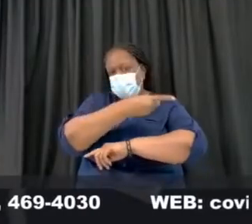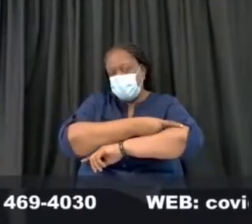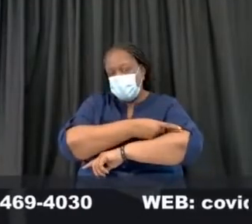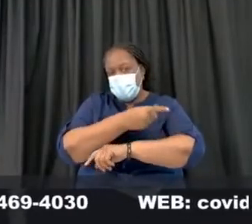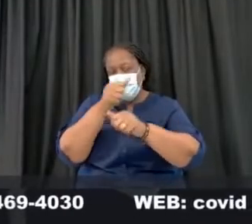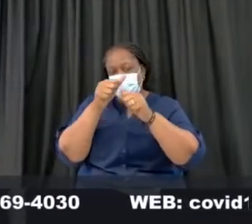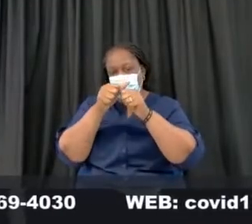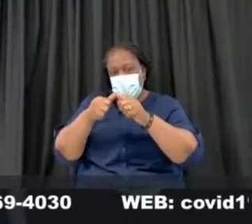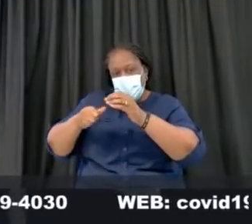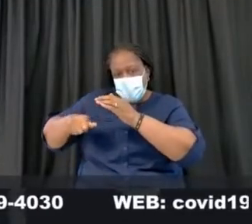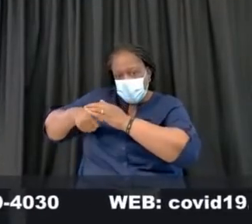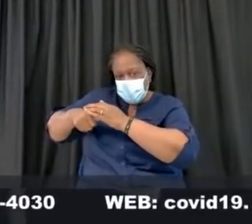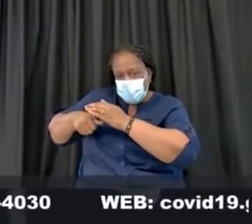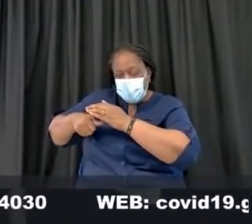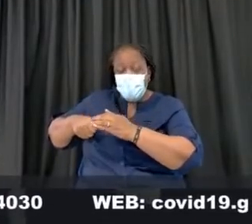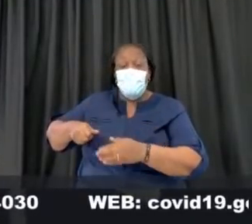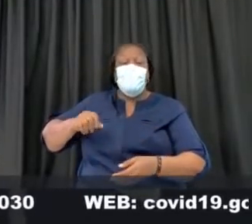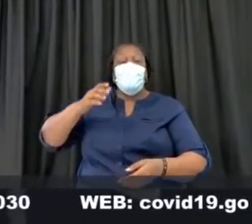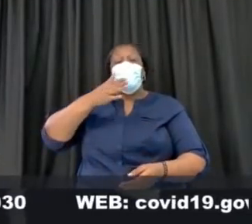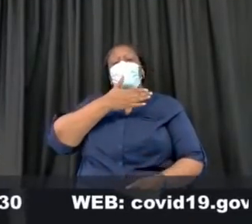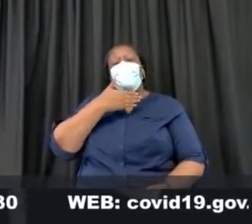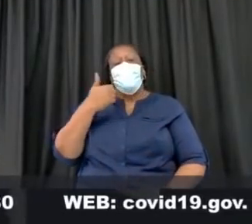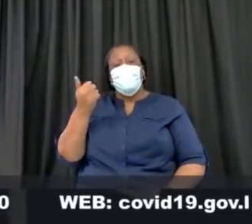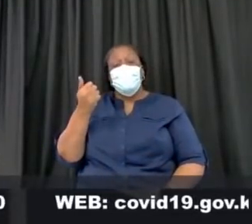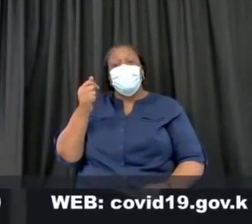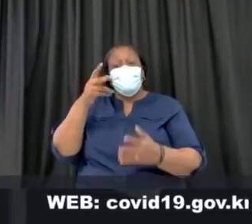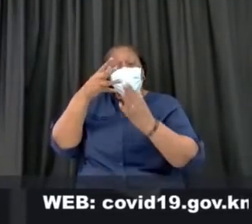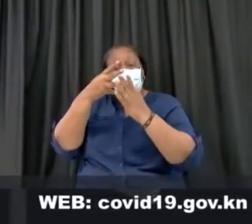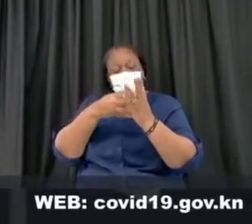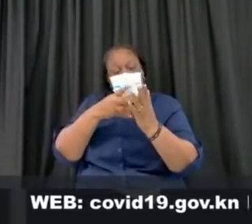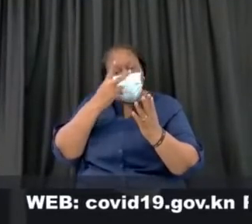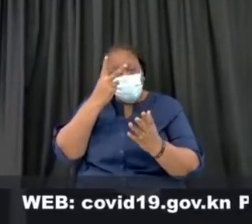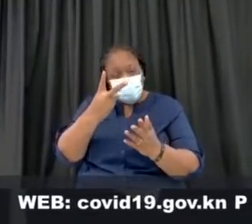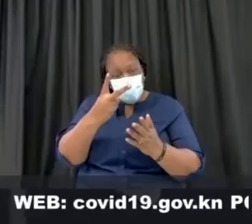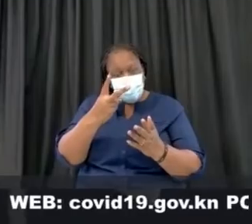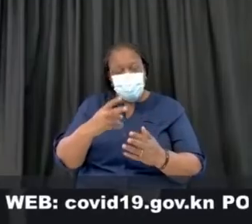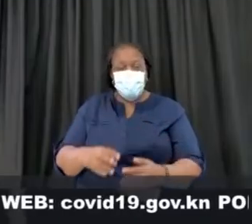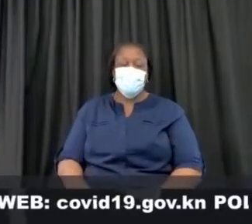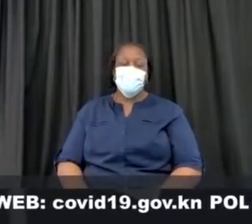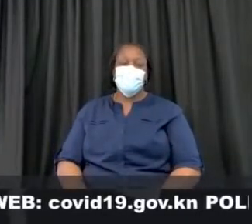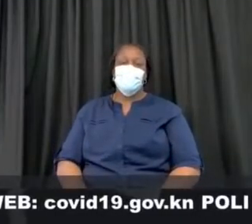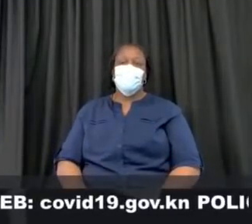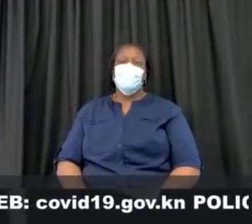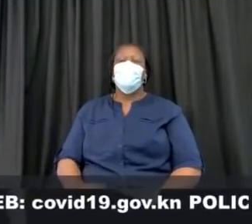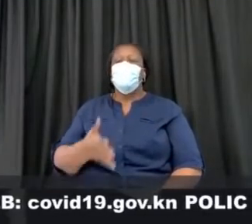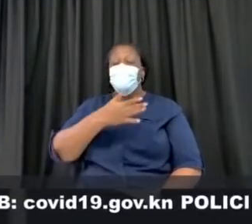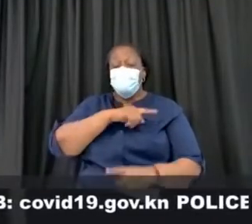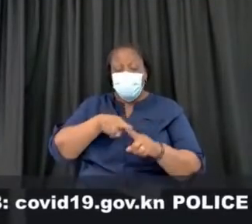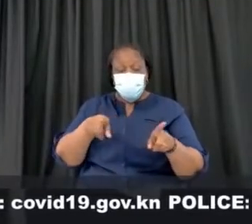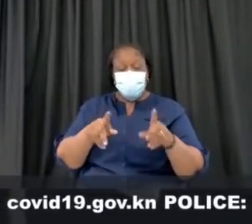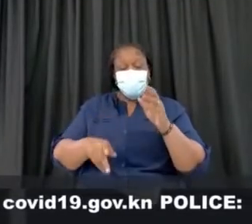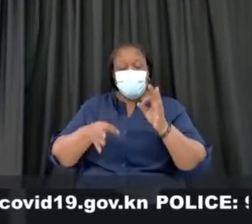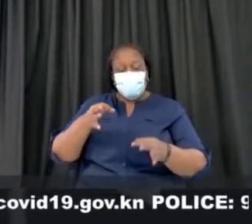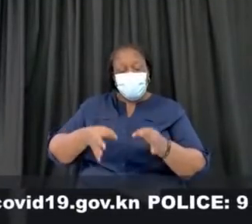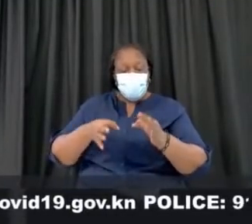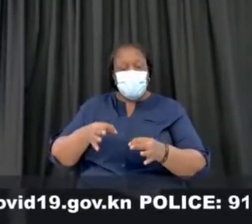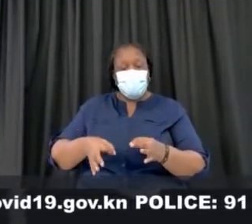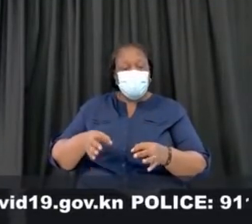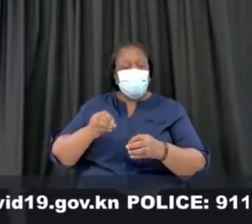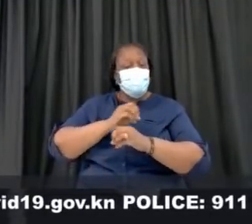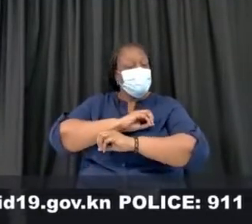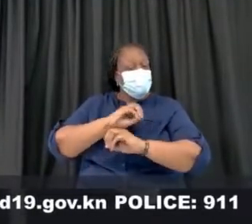fact that we know that you may still catch the virus if you're vaccinated,